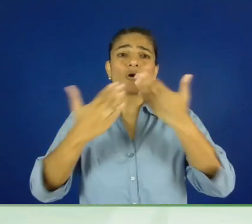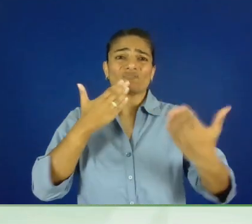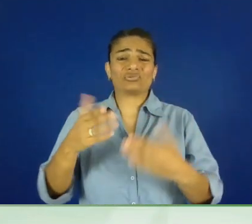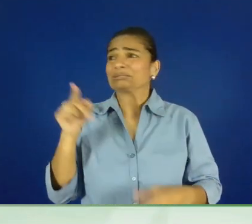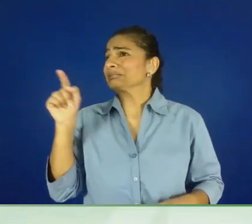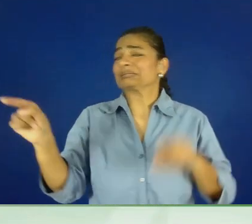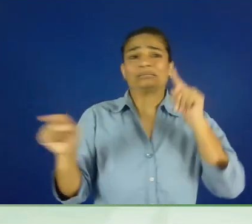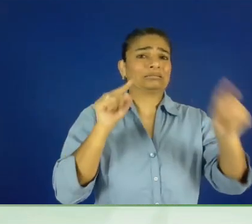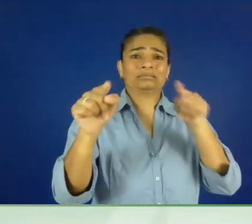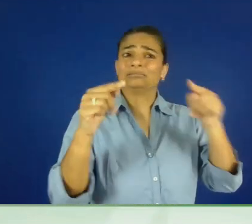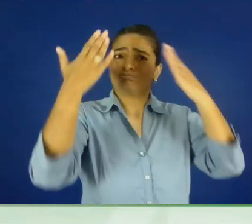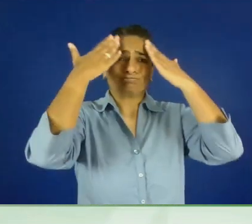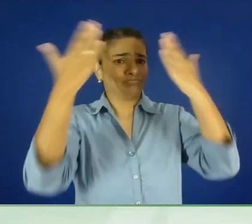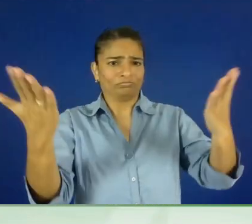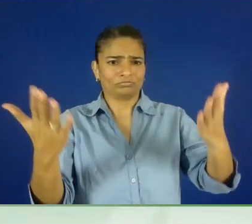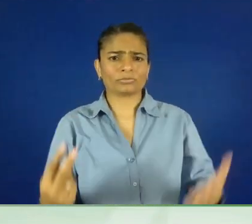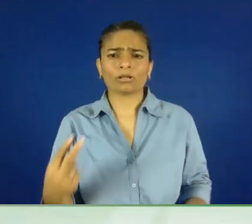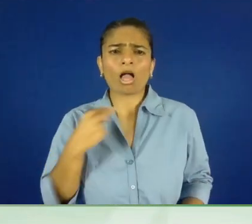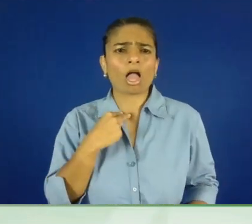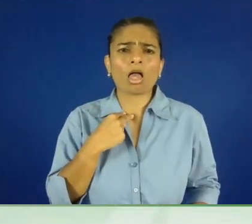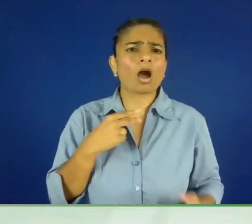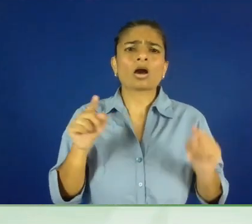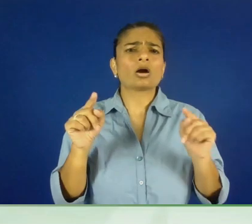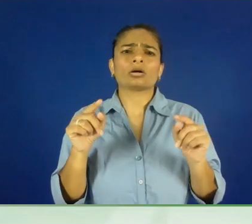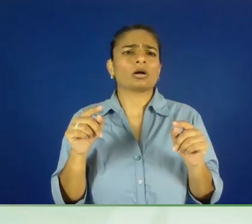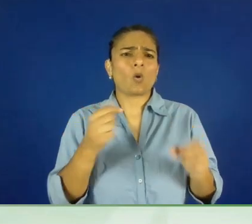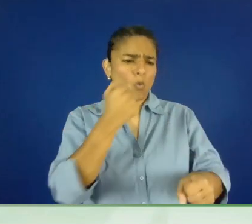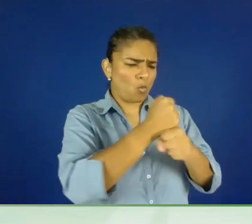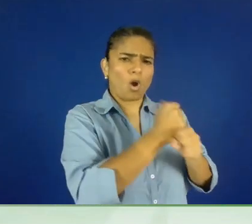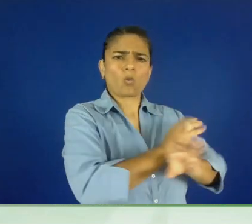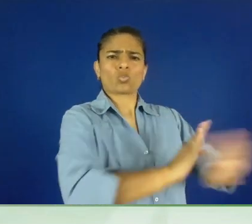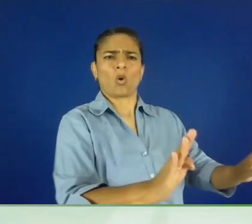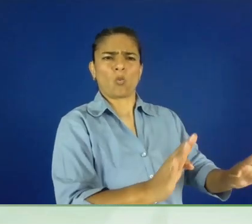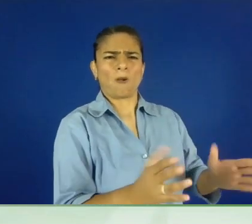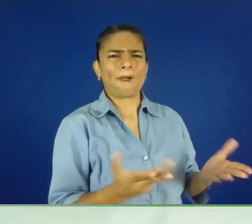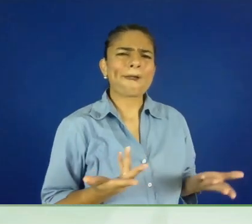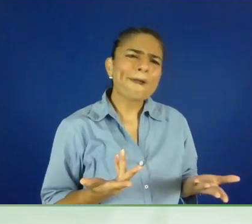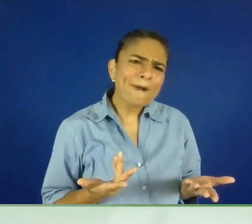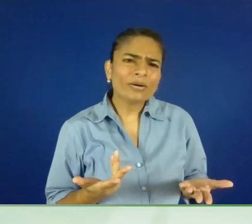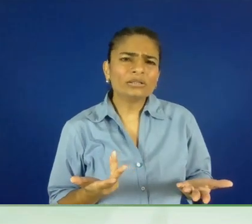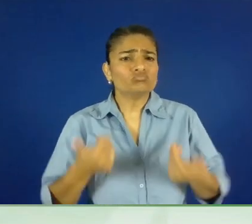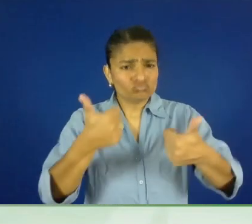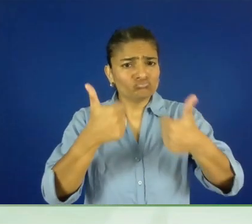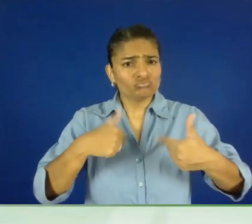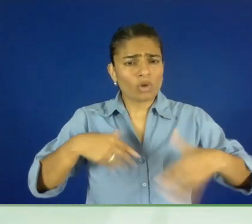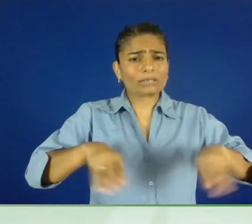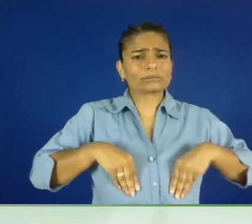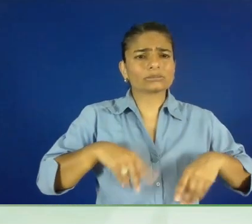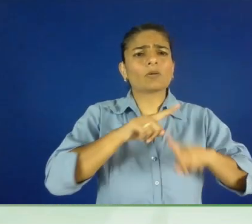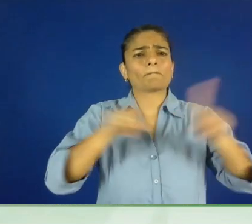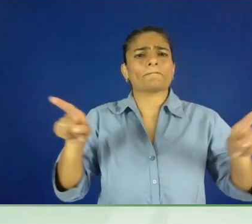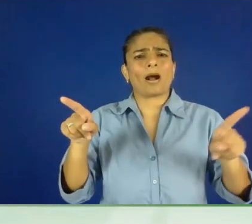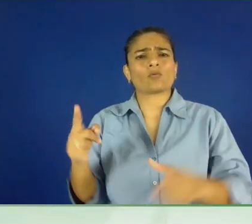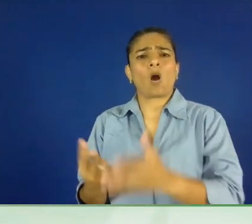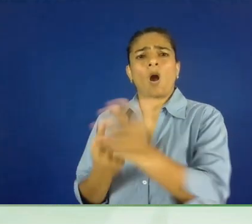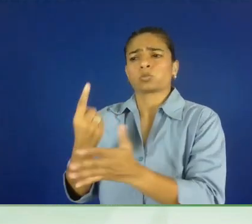It's okay, I accept that, but on the other side, in other opportunities, it would be a great tool to use. So, yes, Susan. I think